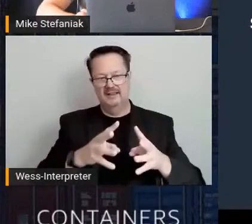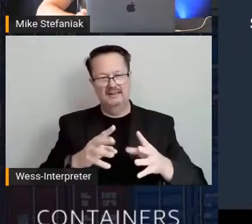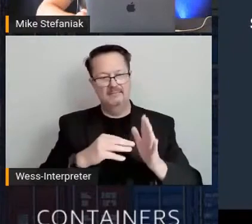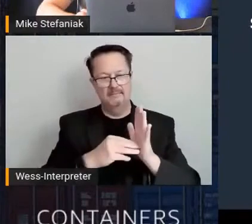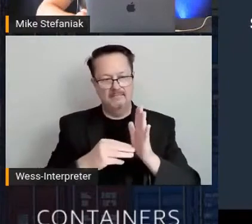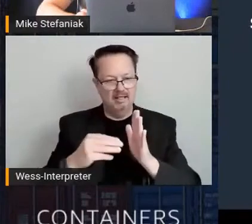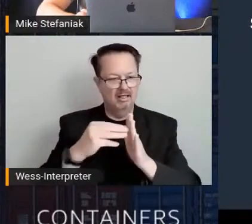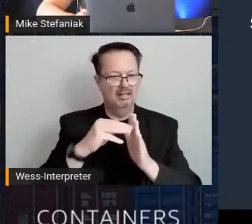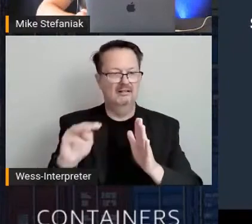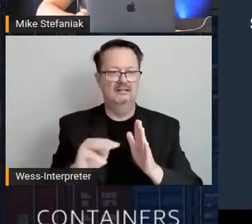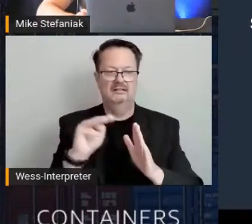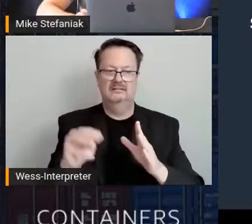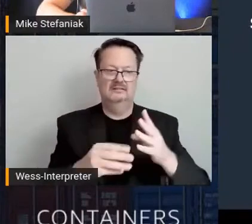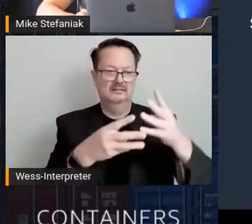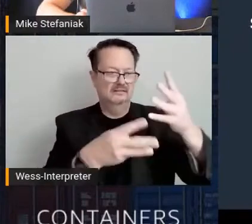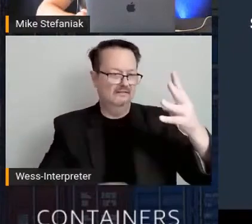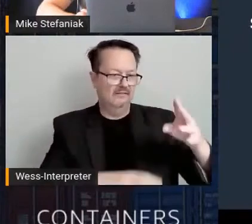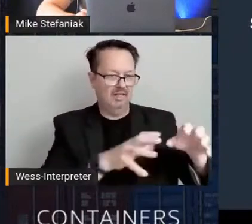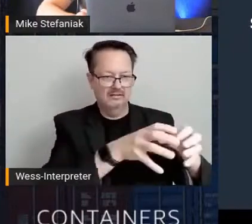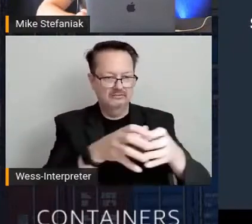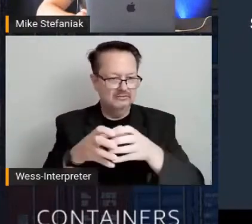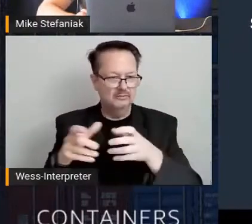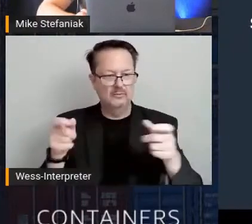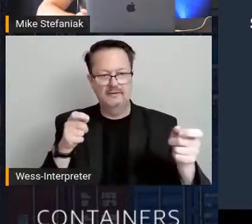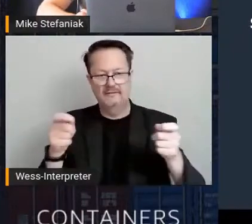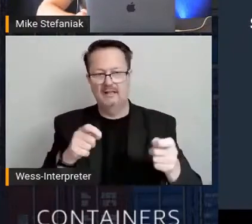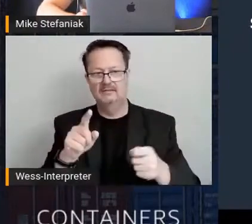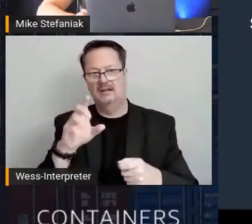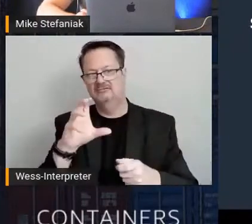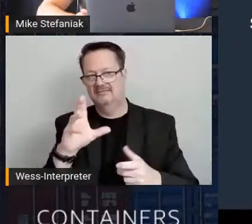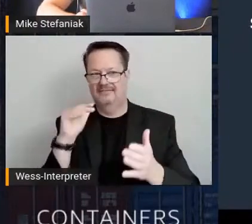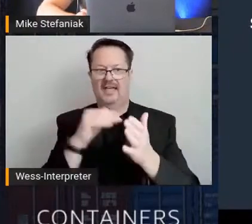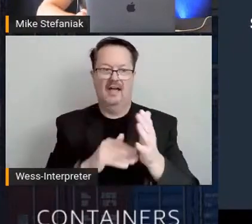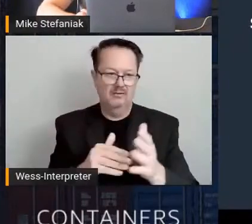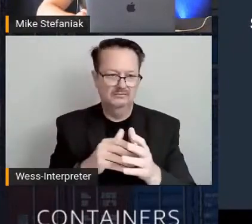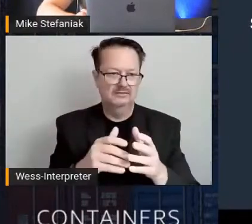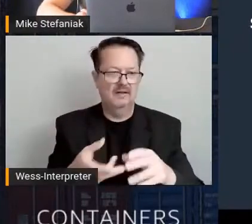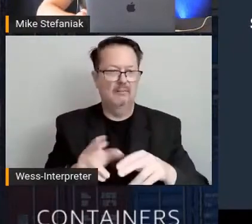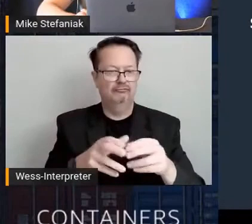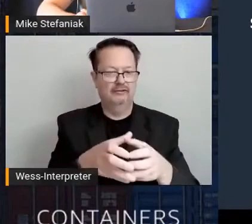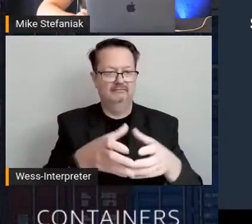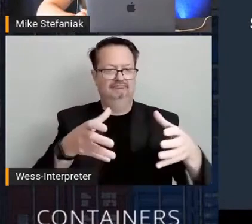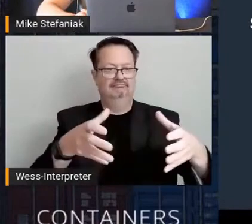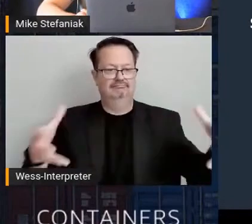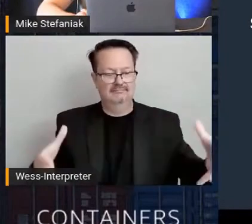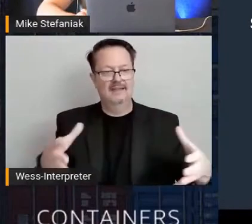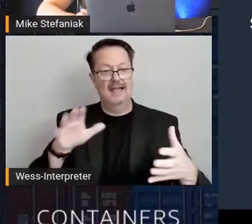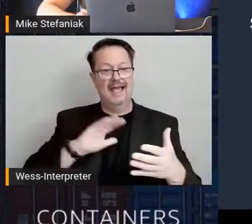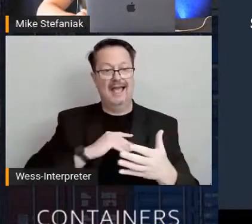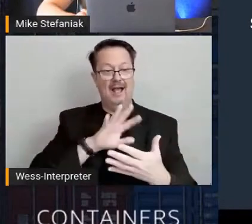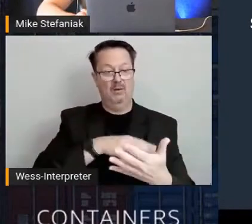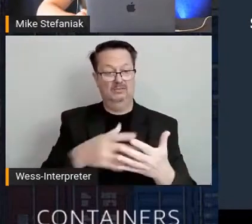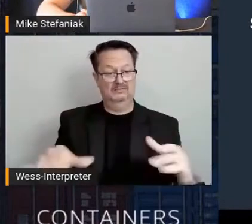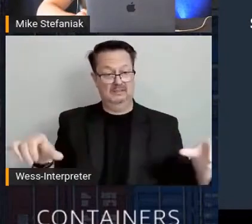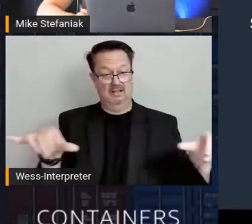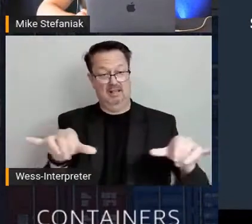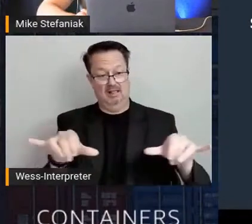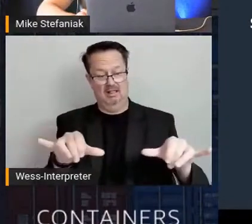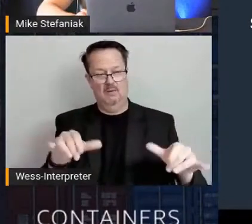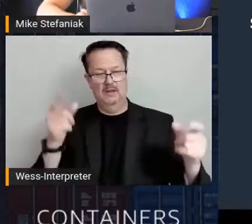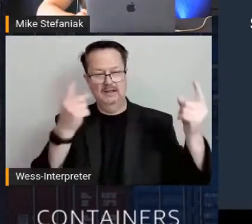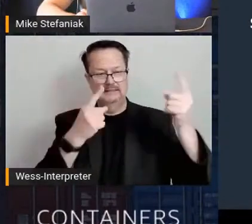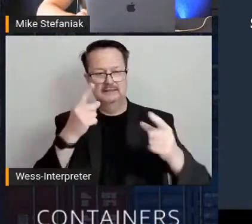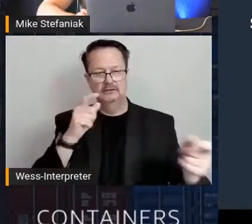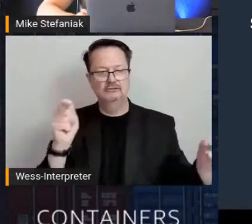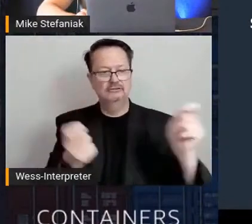we've handled hundreds of thousands of cluster upgrades. And at the scale that we operate, we consider change management to